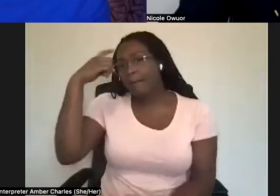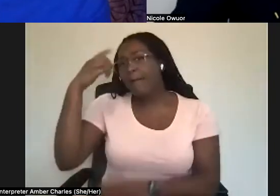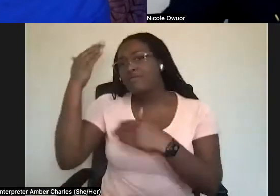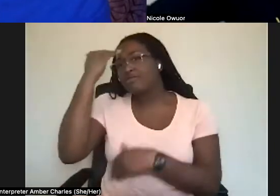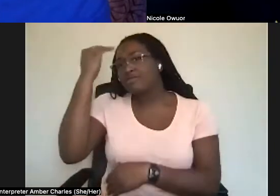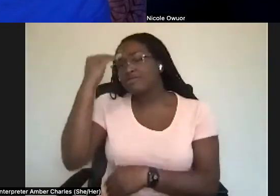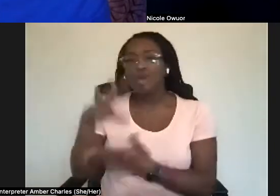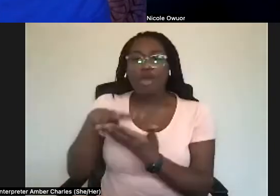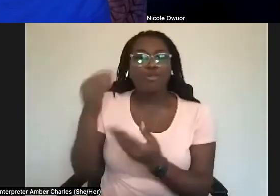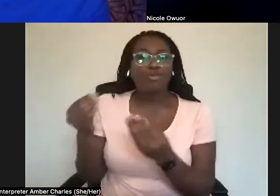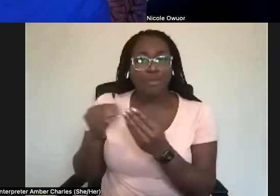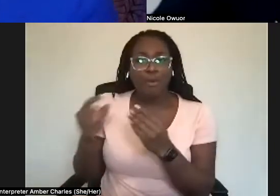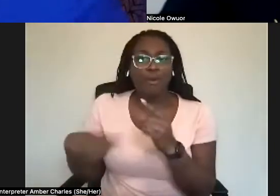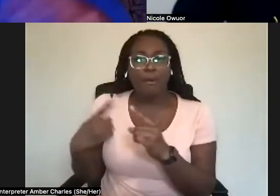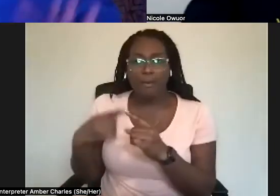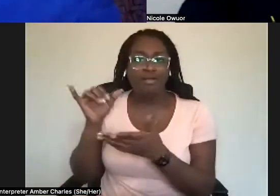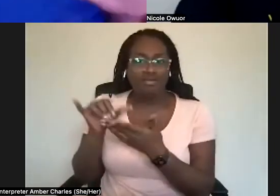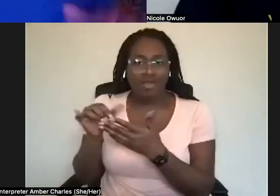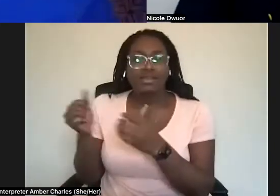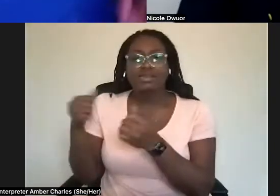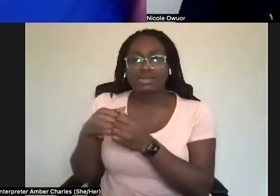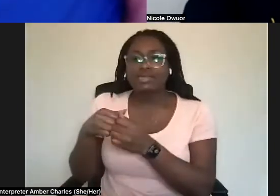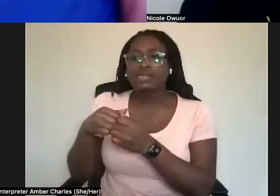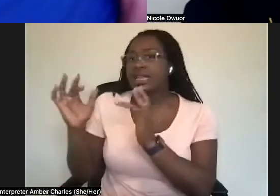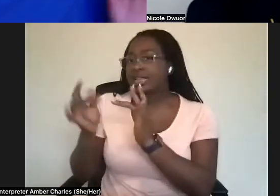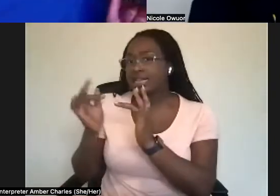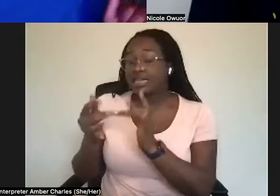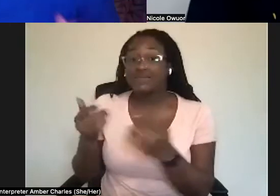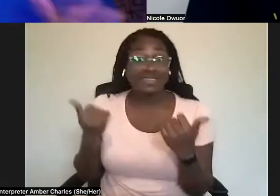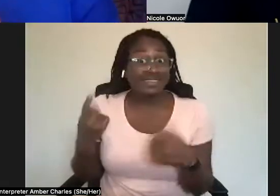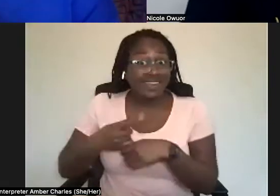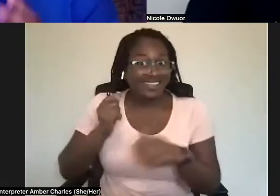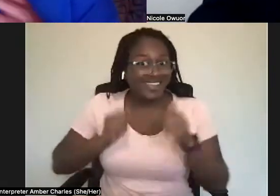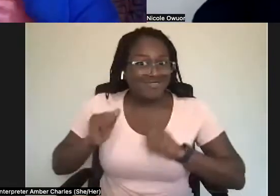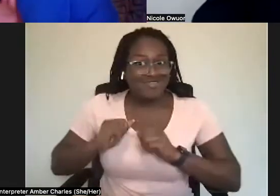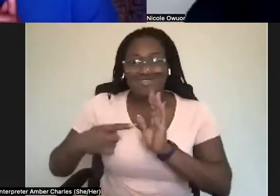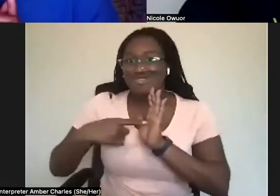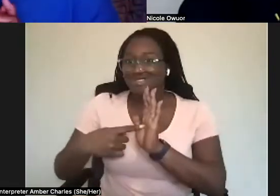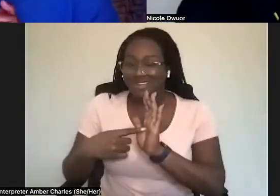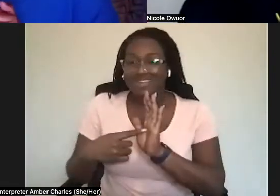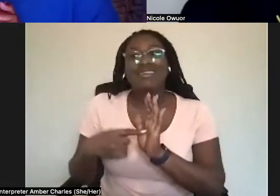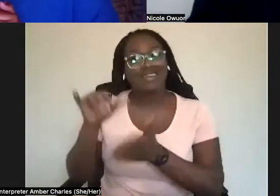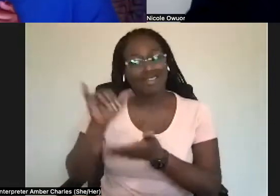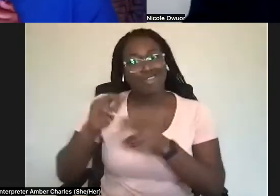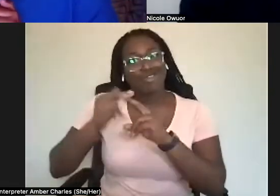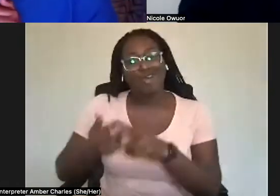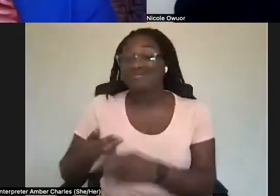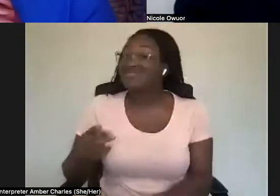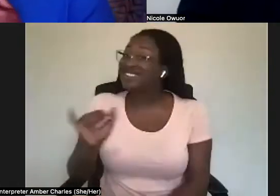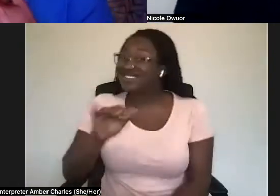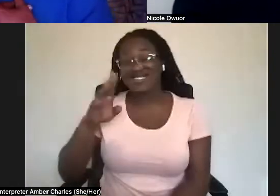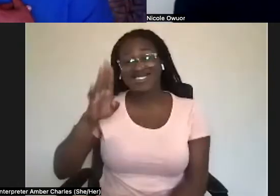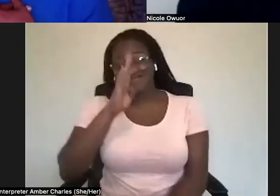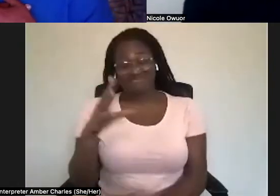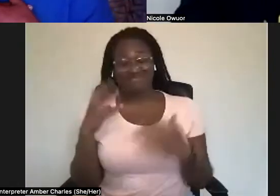the link in the show notes. Today's episode is titled, It's the Audacity for Me and